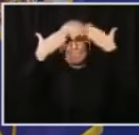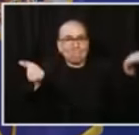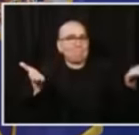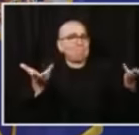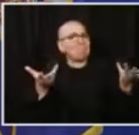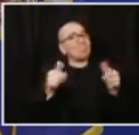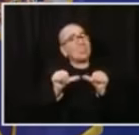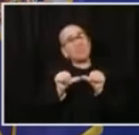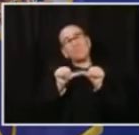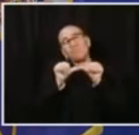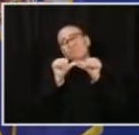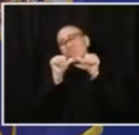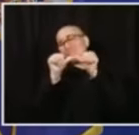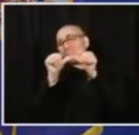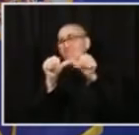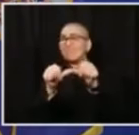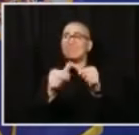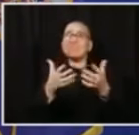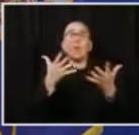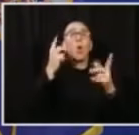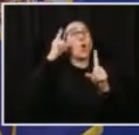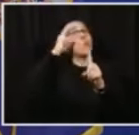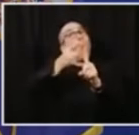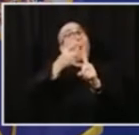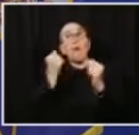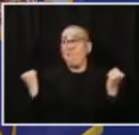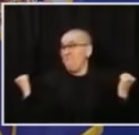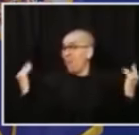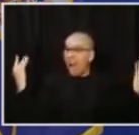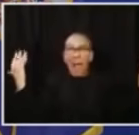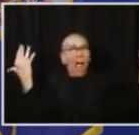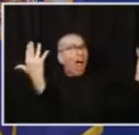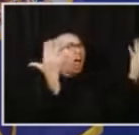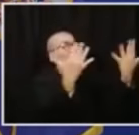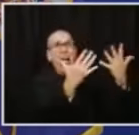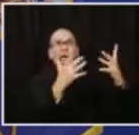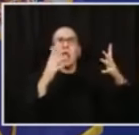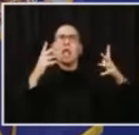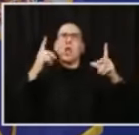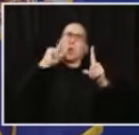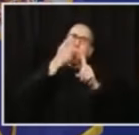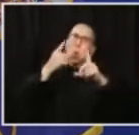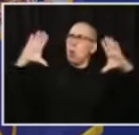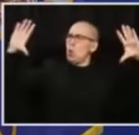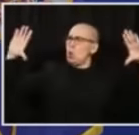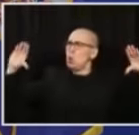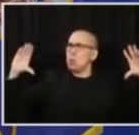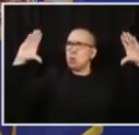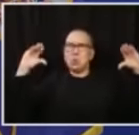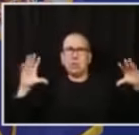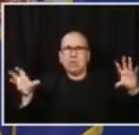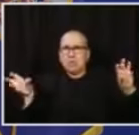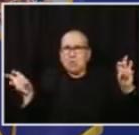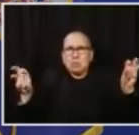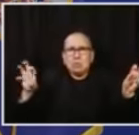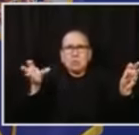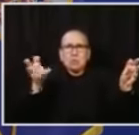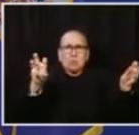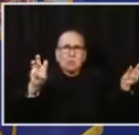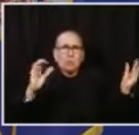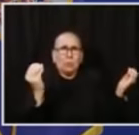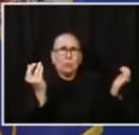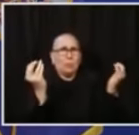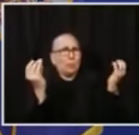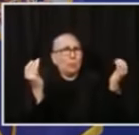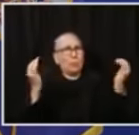fire within some level of control that will help the vaccines to do their work better and faster.